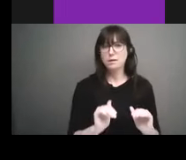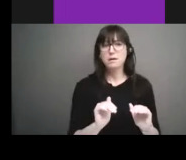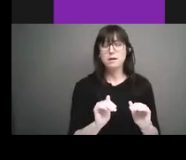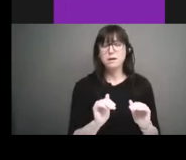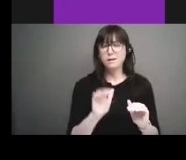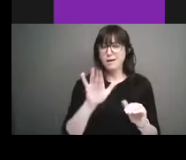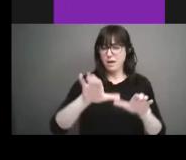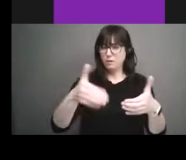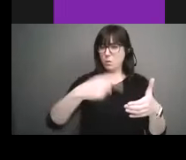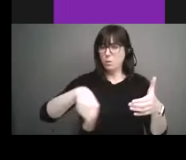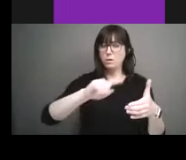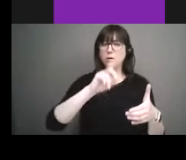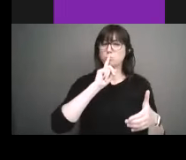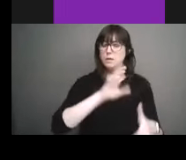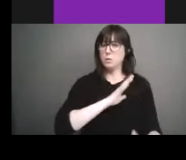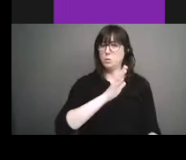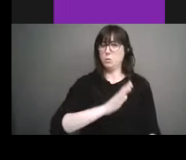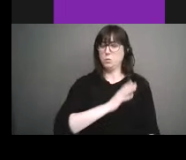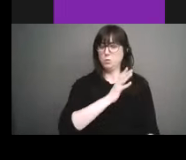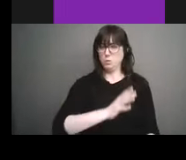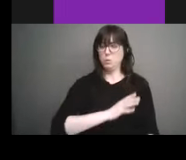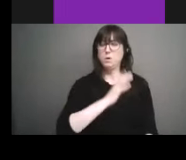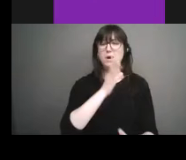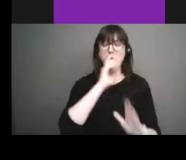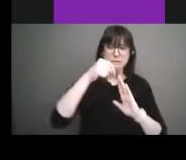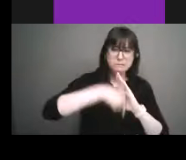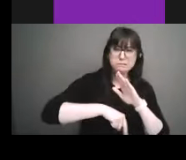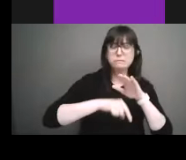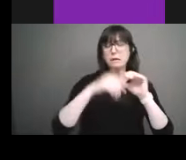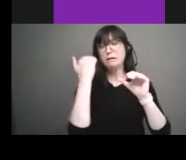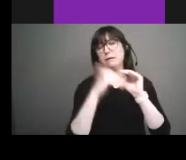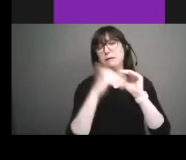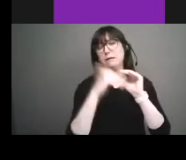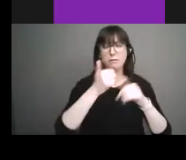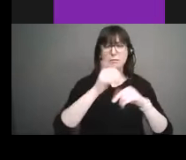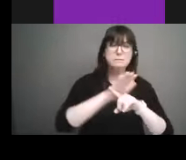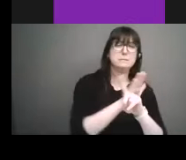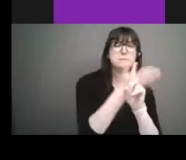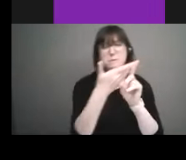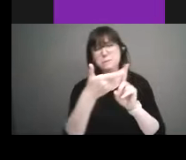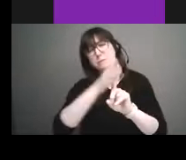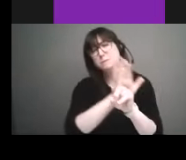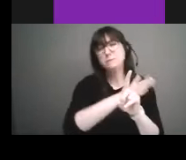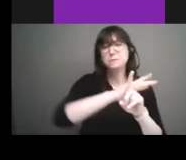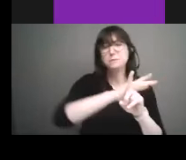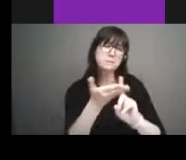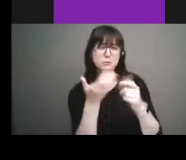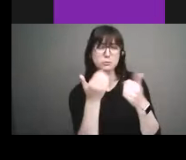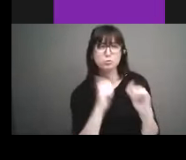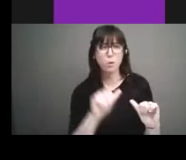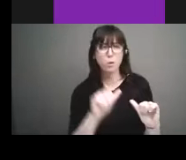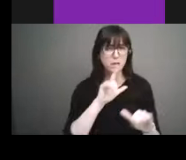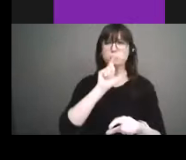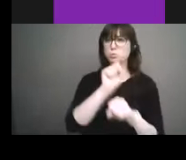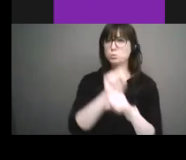people are quite sophisticated. They will go to great lengths to try and trick you and appear legitimate, and